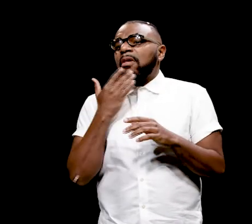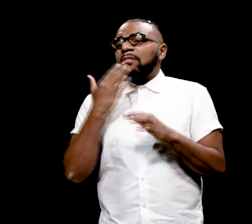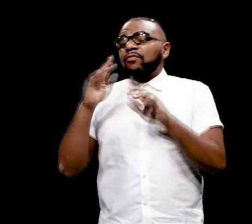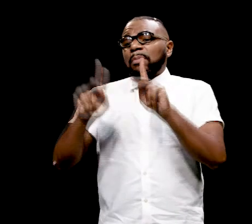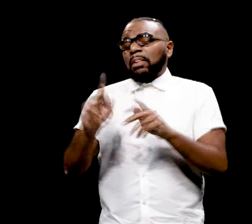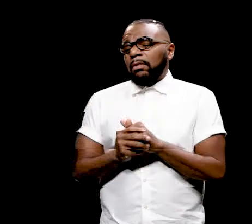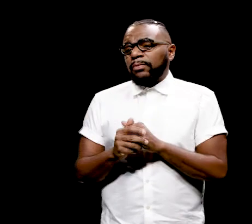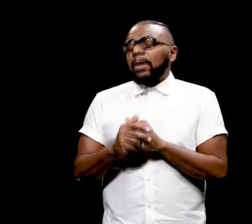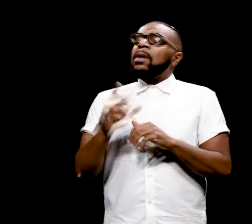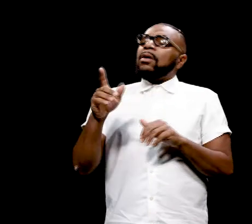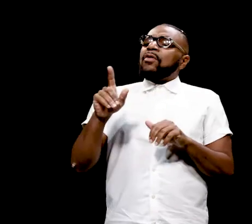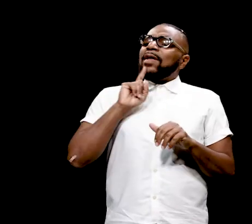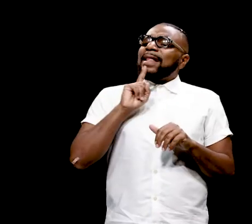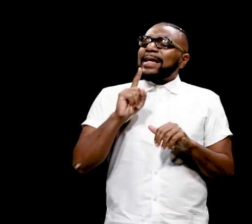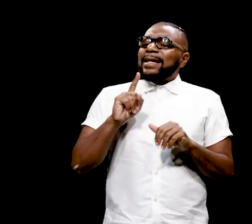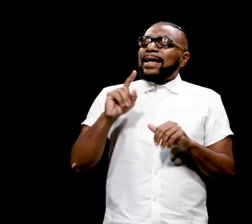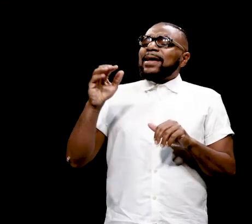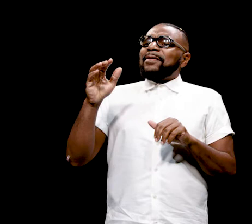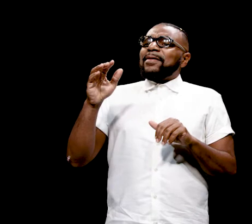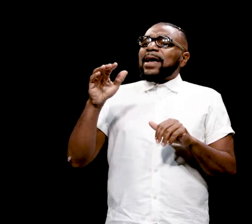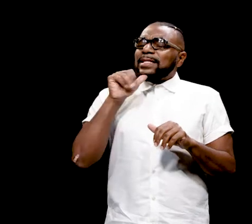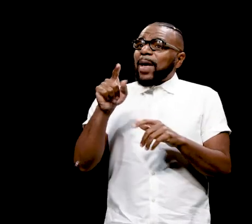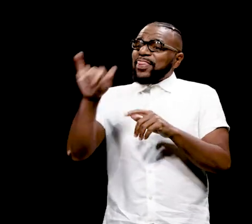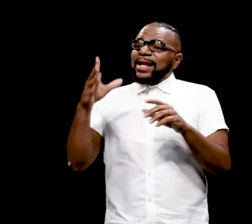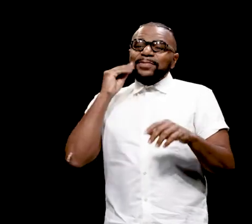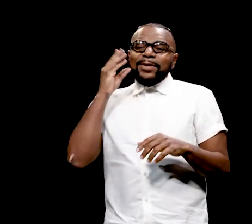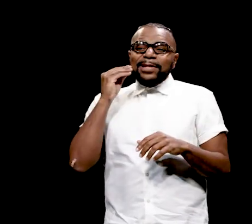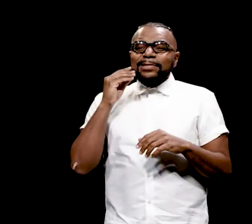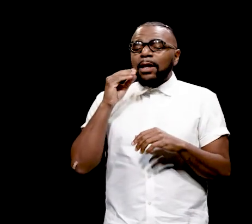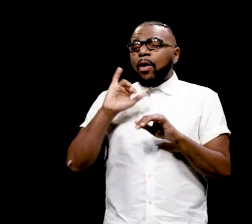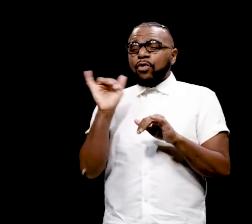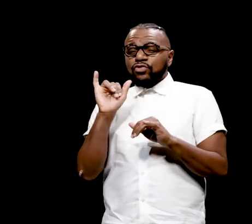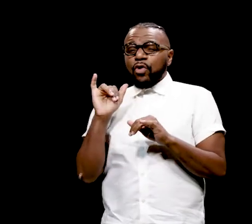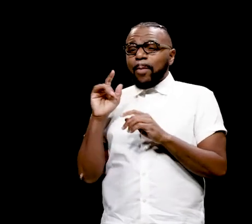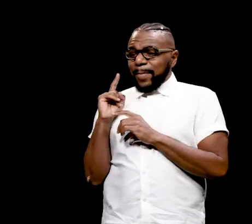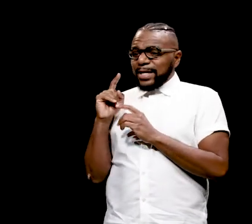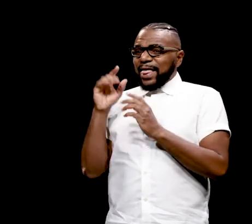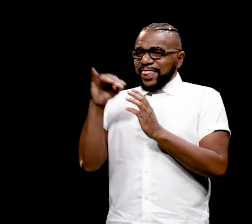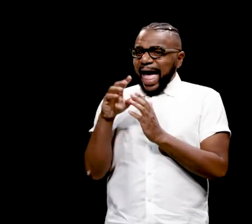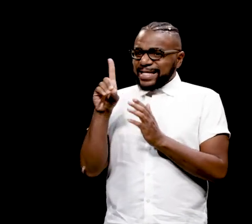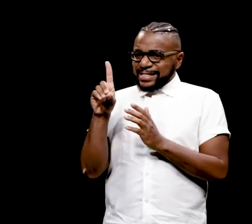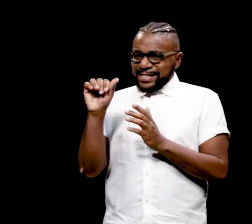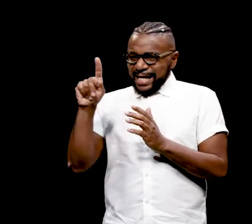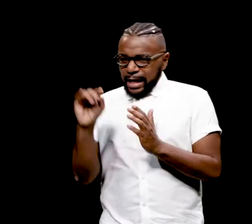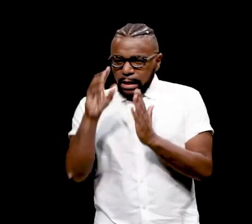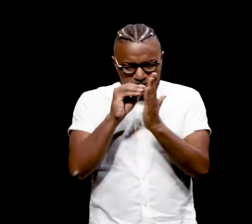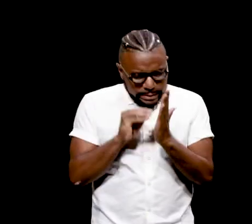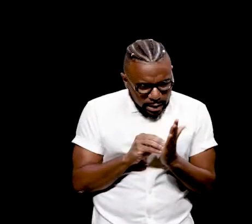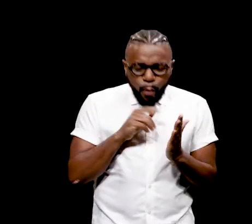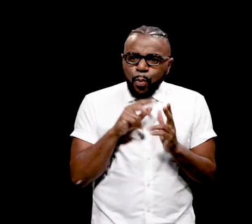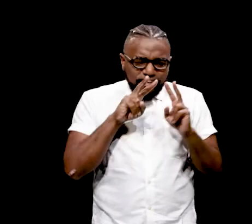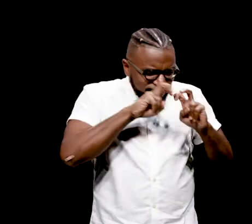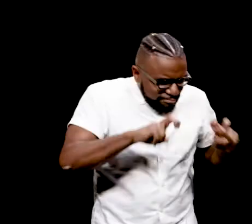it really is about that lived experience, but also the willingness to track the data. The tech pledge inside Portland Means Progress has had a